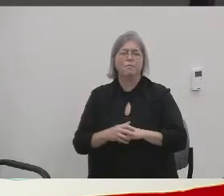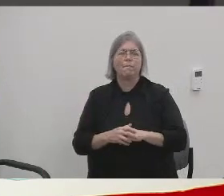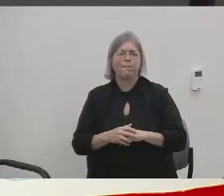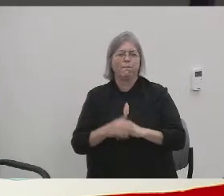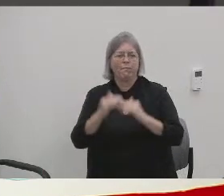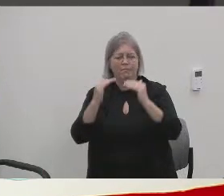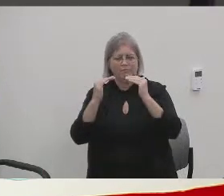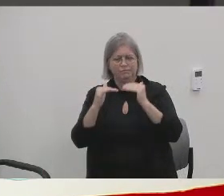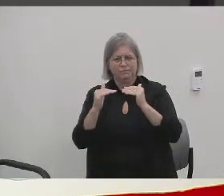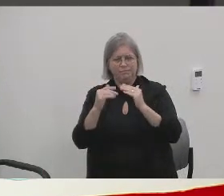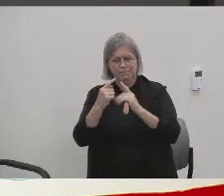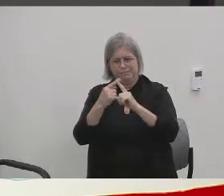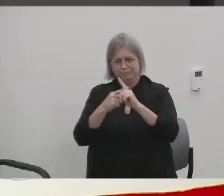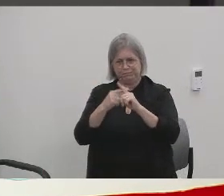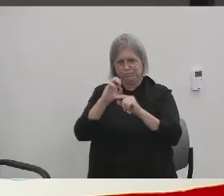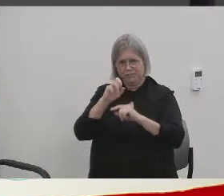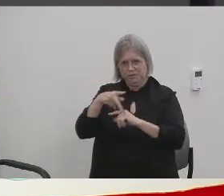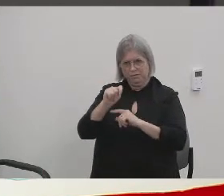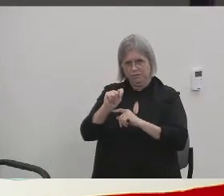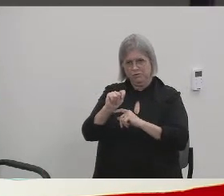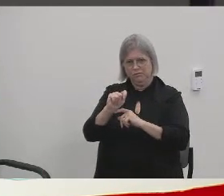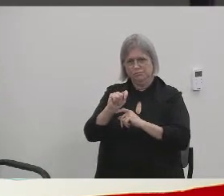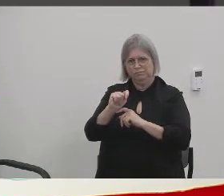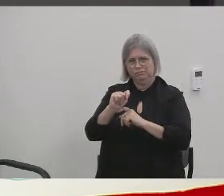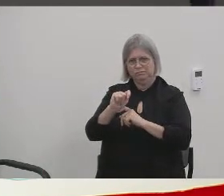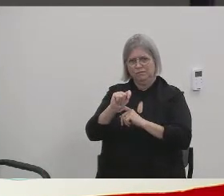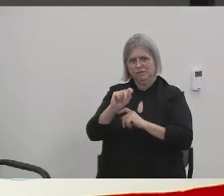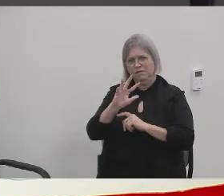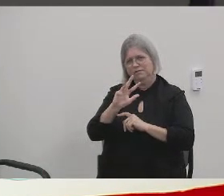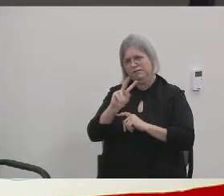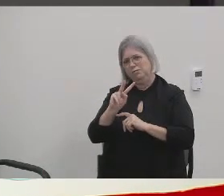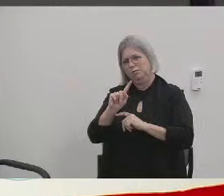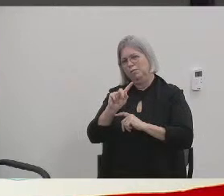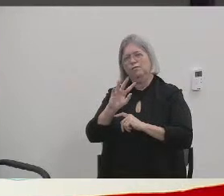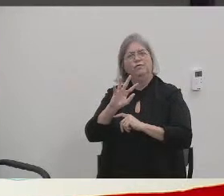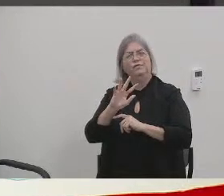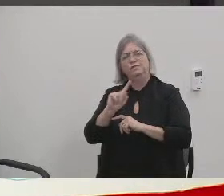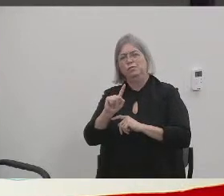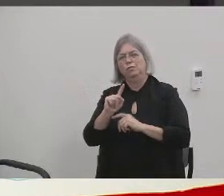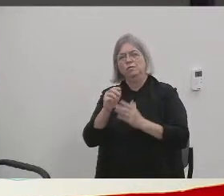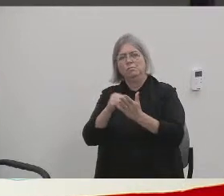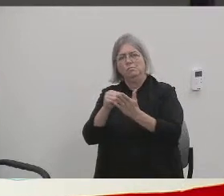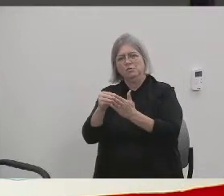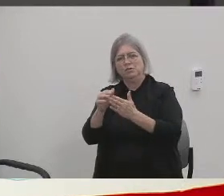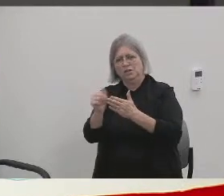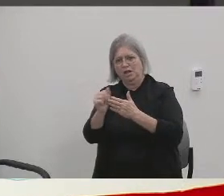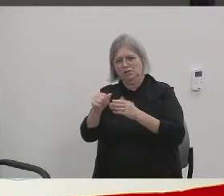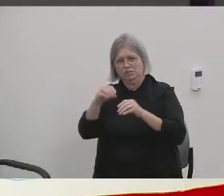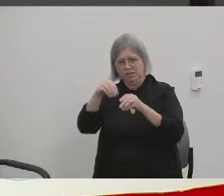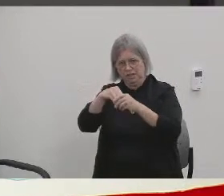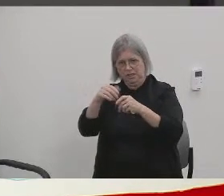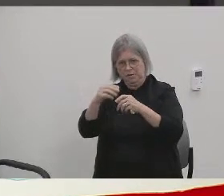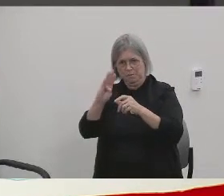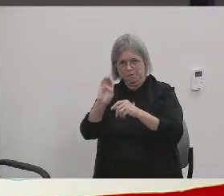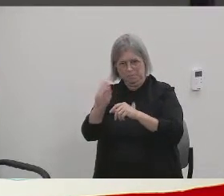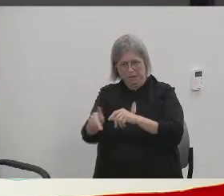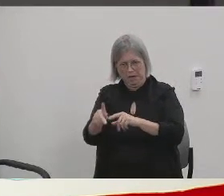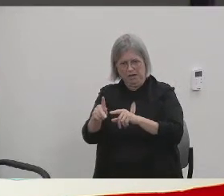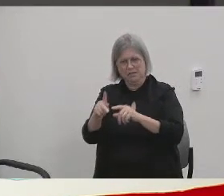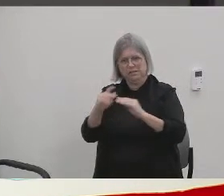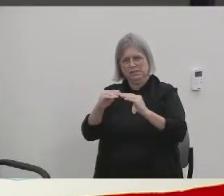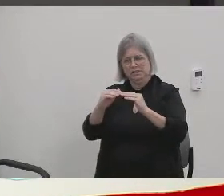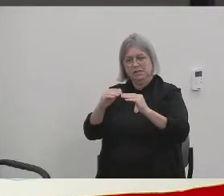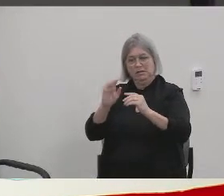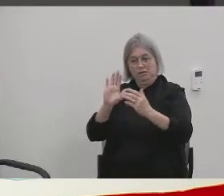On the month of September, we ended with a little over $51 million in the bank, which is down about $5 million compared to last